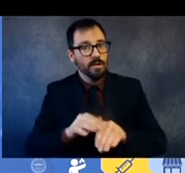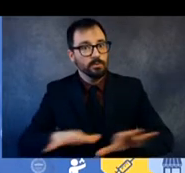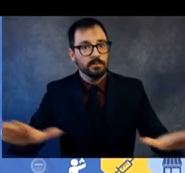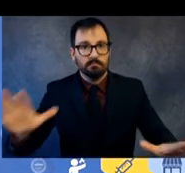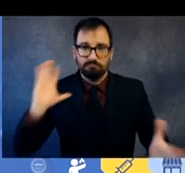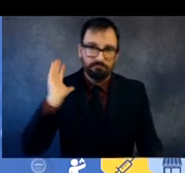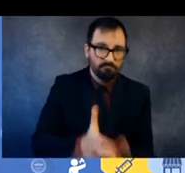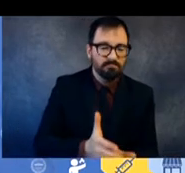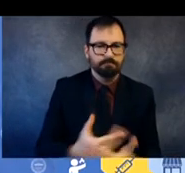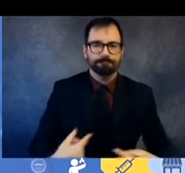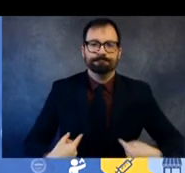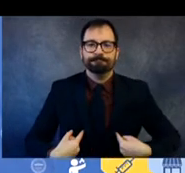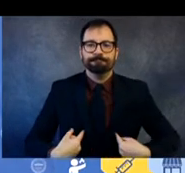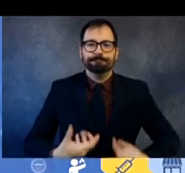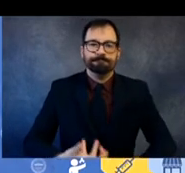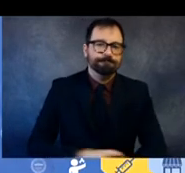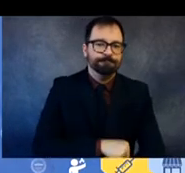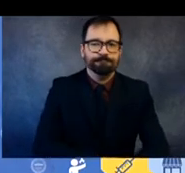earth.